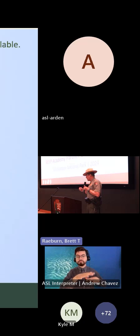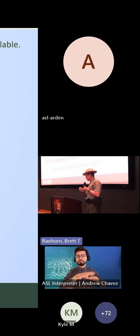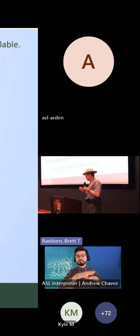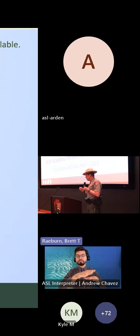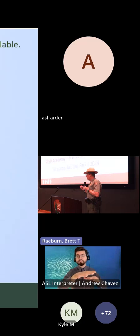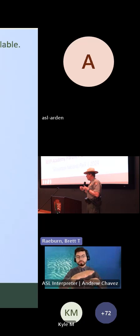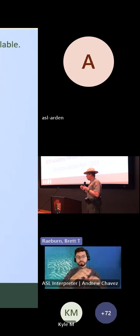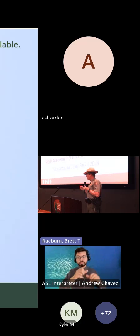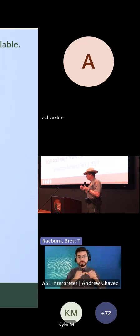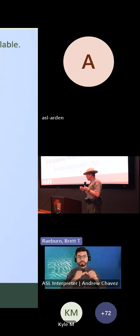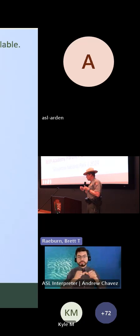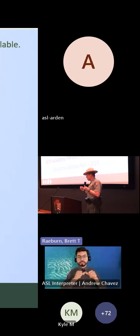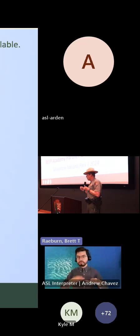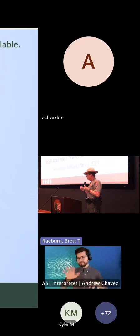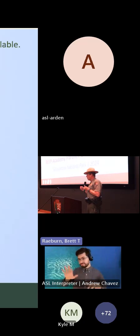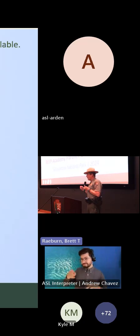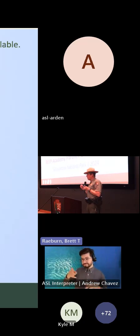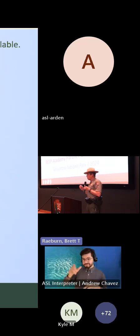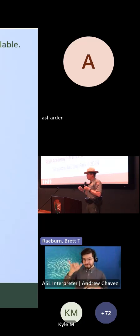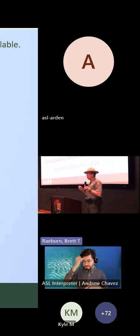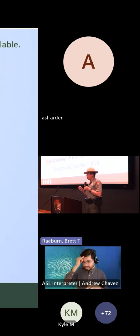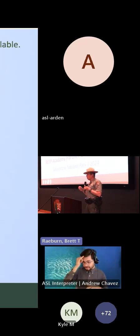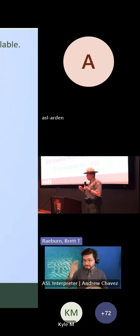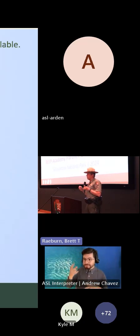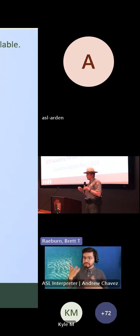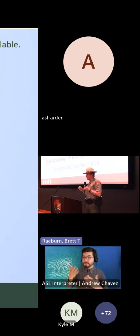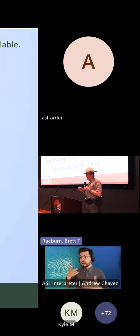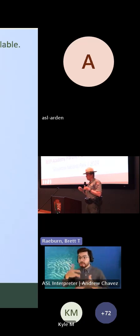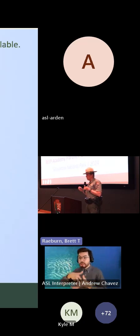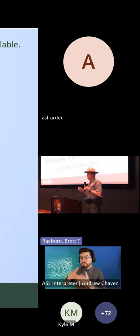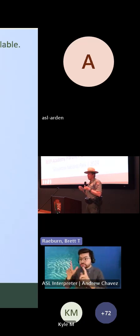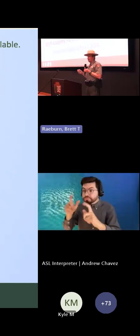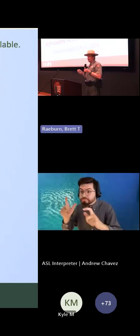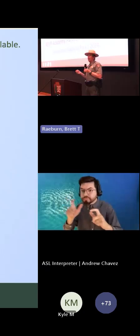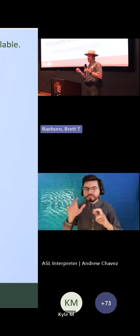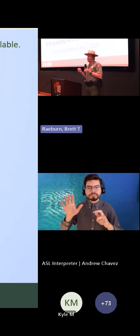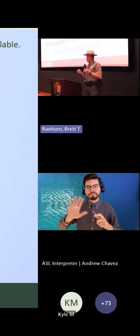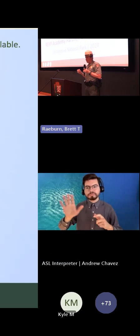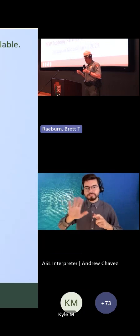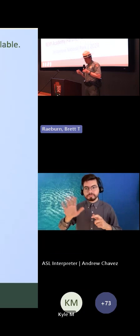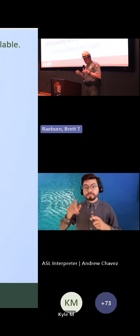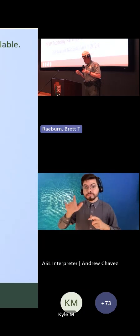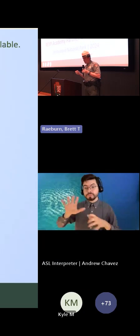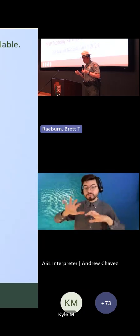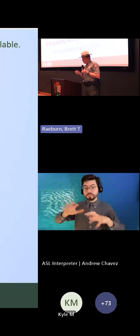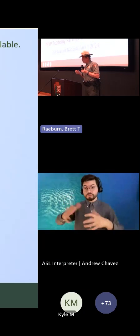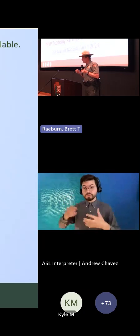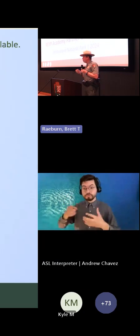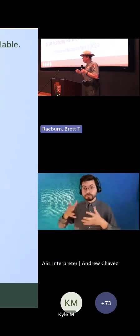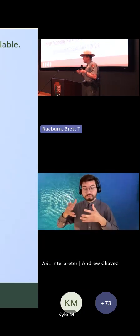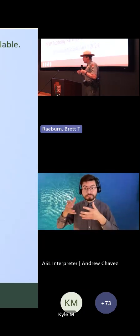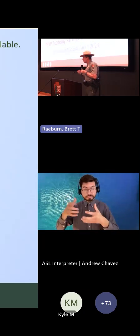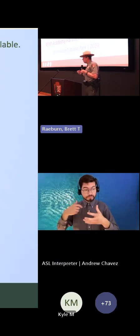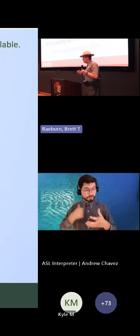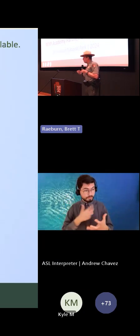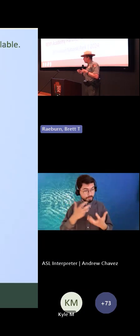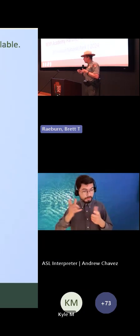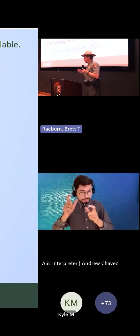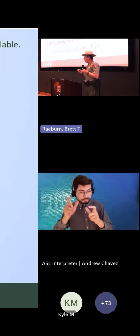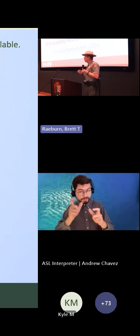that bison on the west entrance road, and your group would also like to do that, and they're not allowing for that to happen, where that might